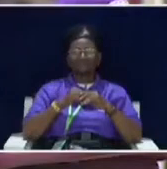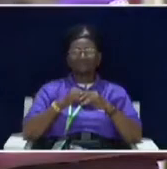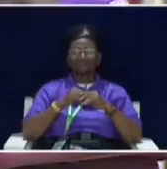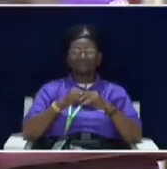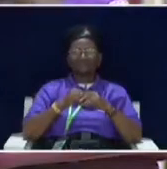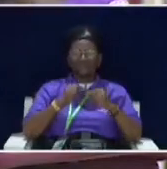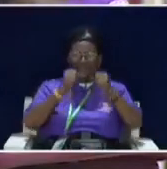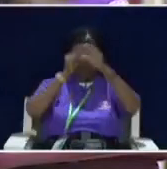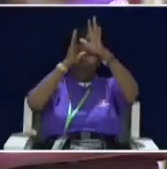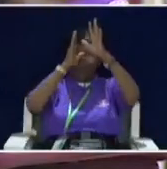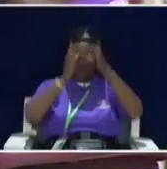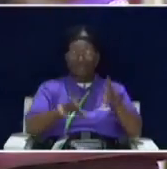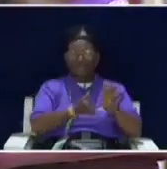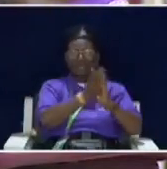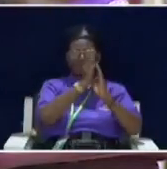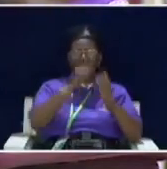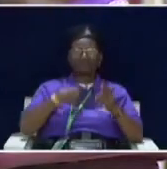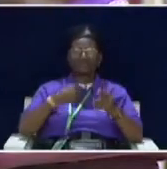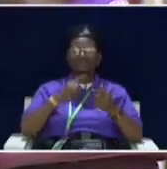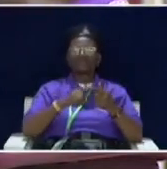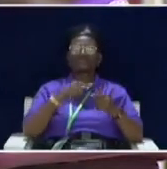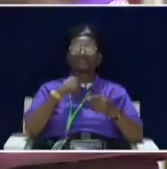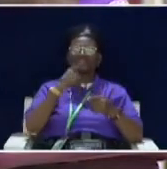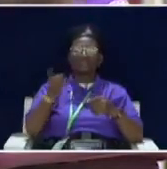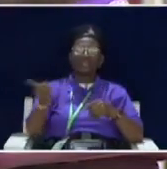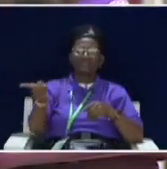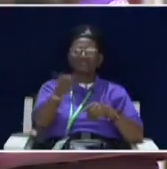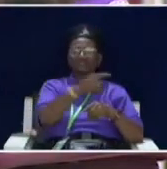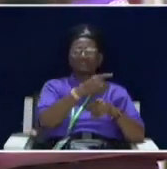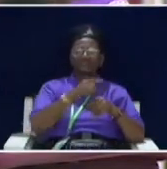Daddy asked me to tell you. Daddy Nikin Sofuo.